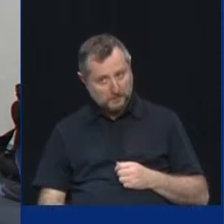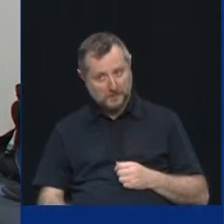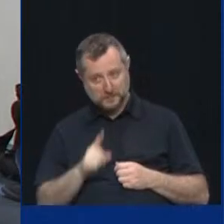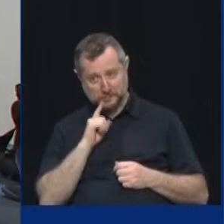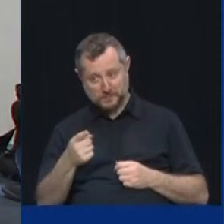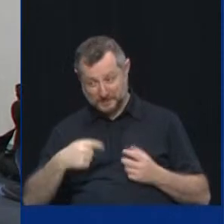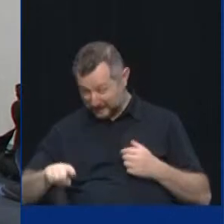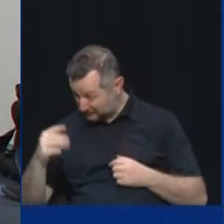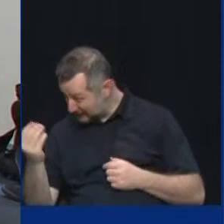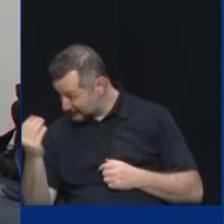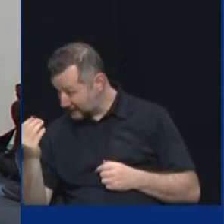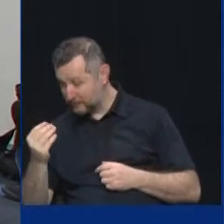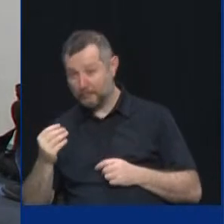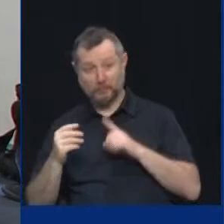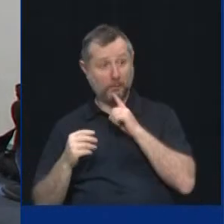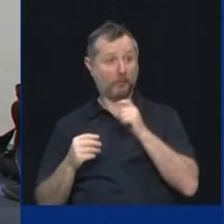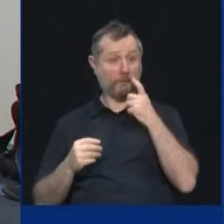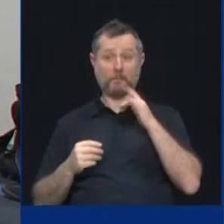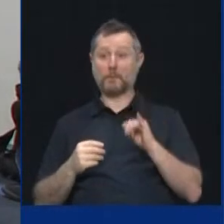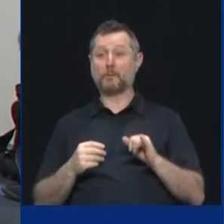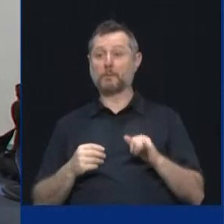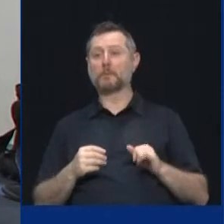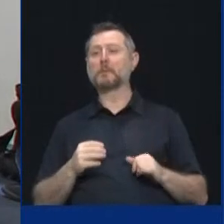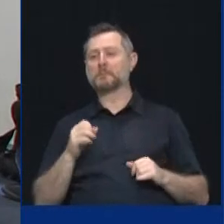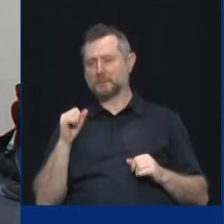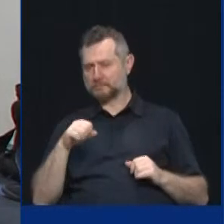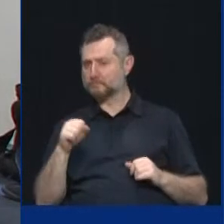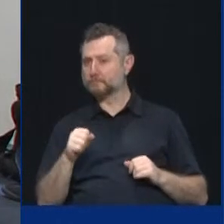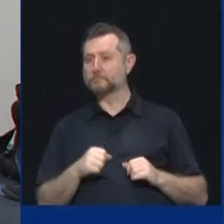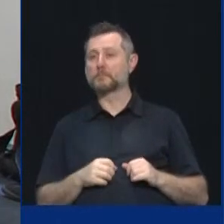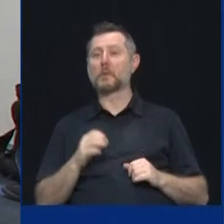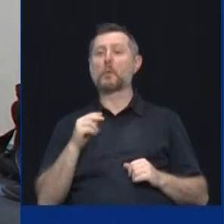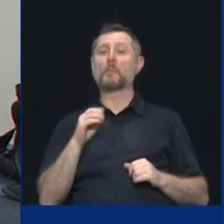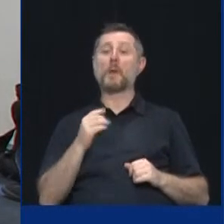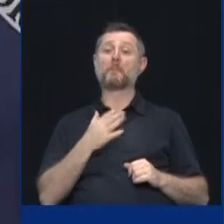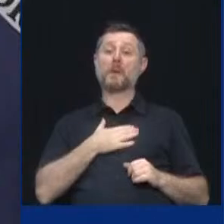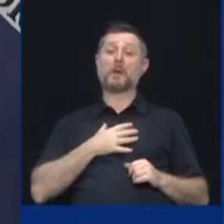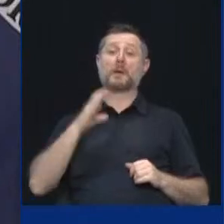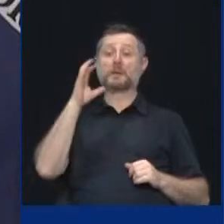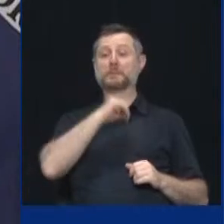today. 10. I am saying